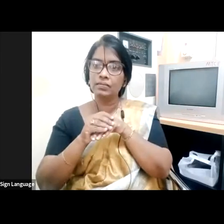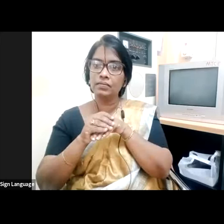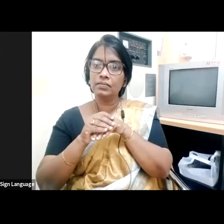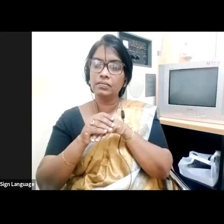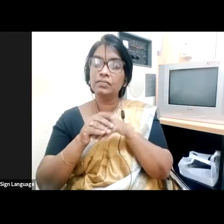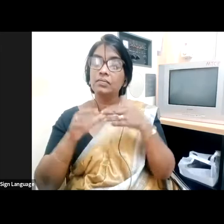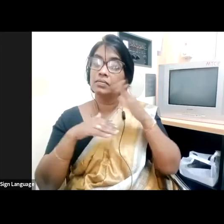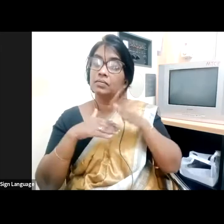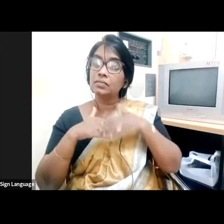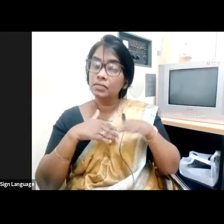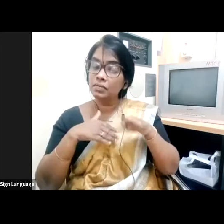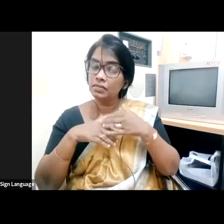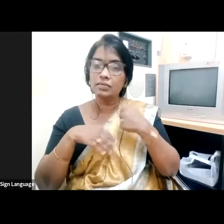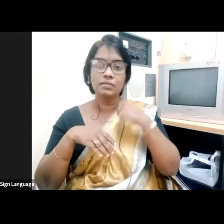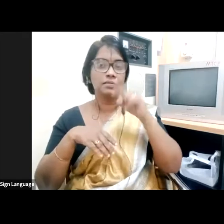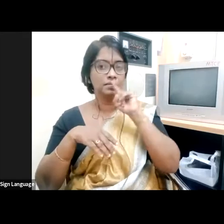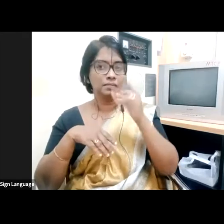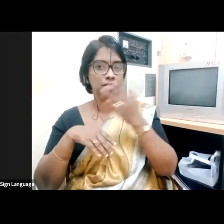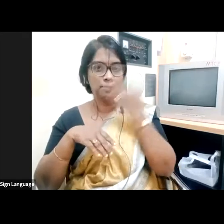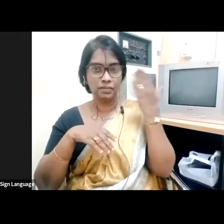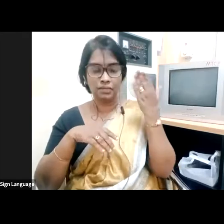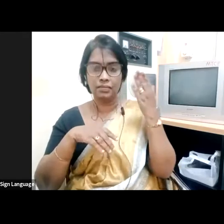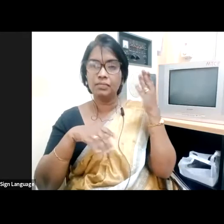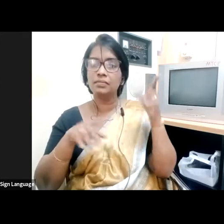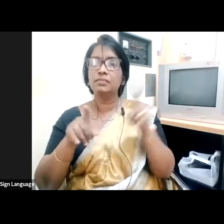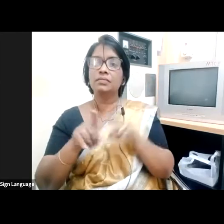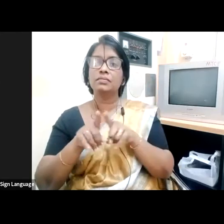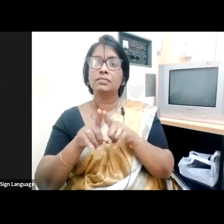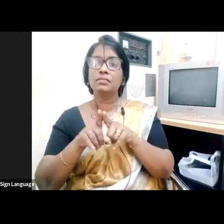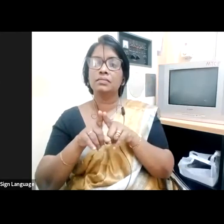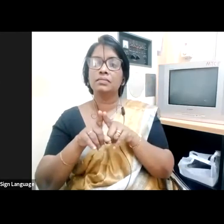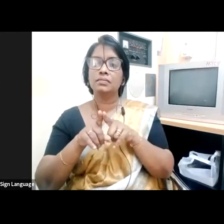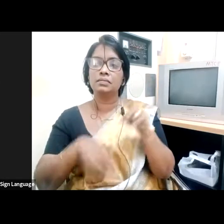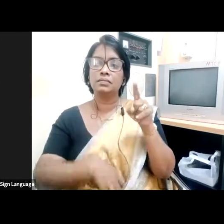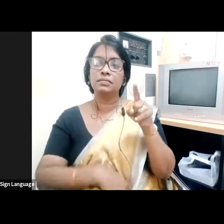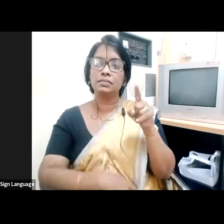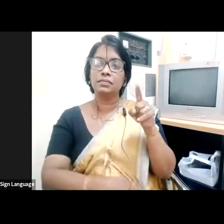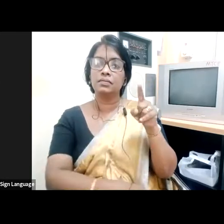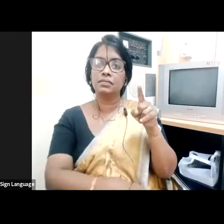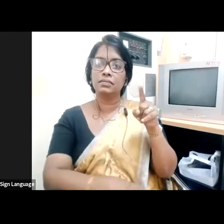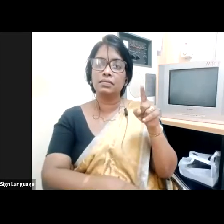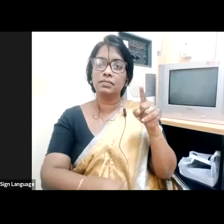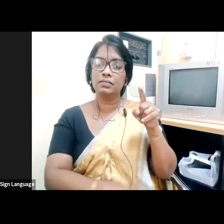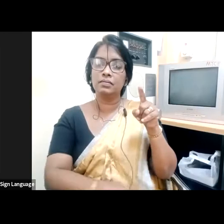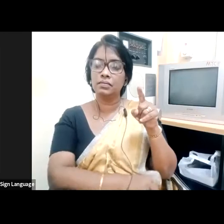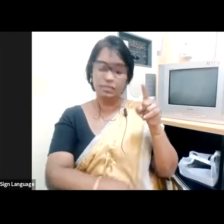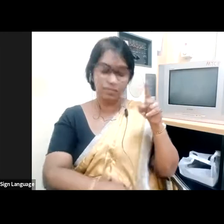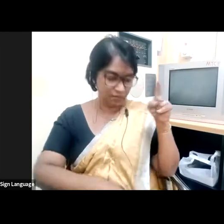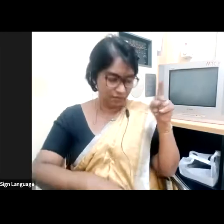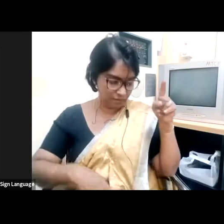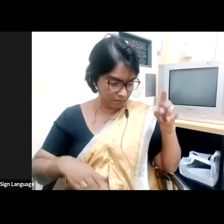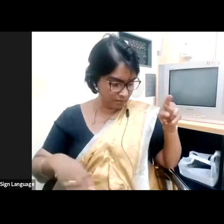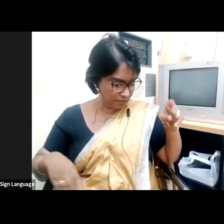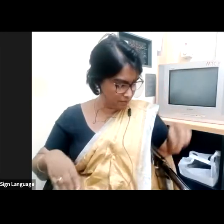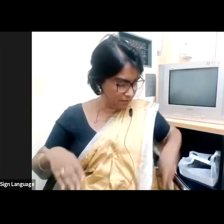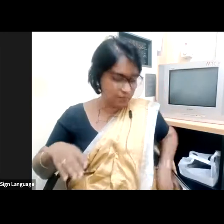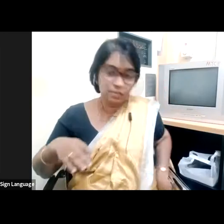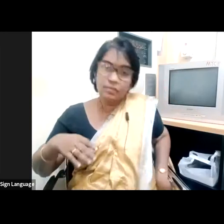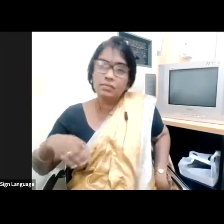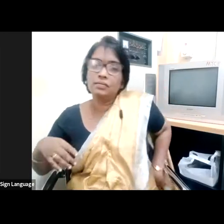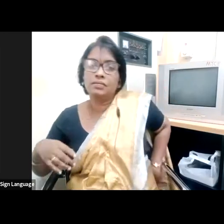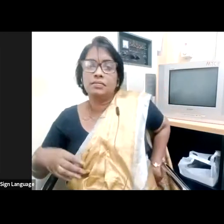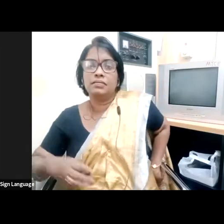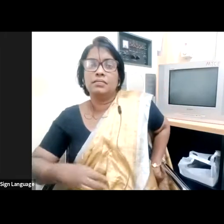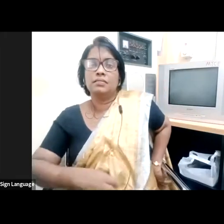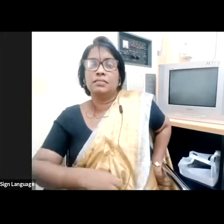noted that when you incorporate those SDGs into your corporate goals, it is very easy to